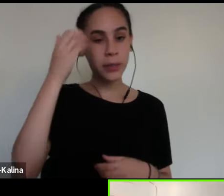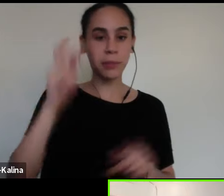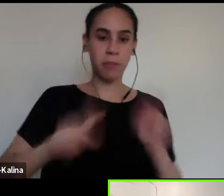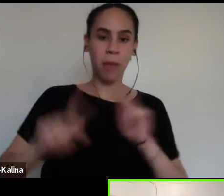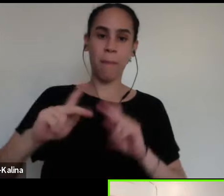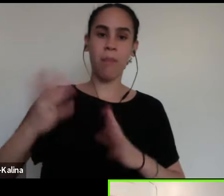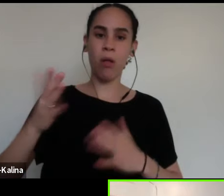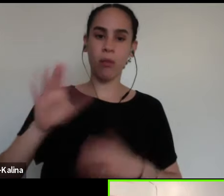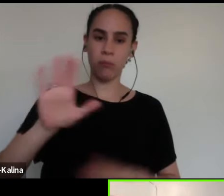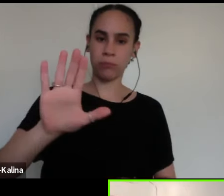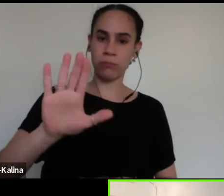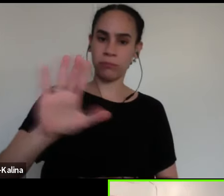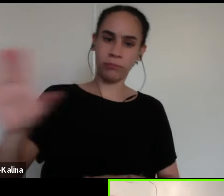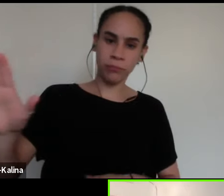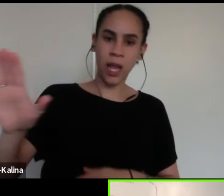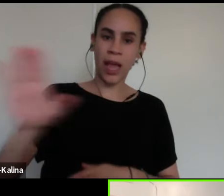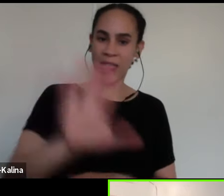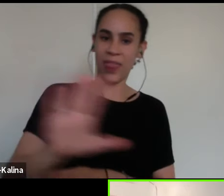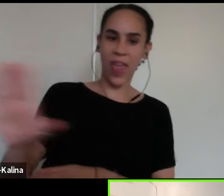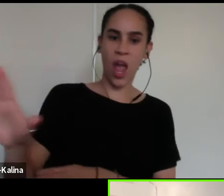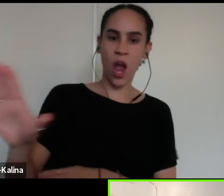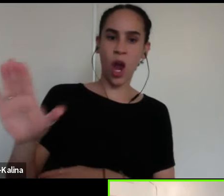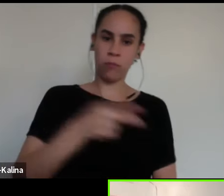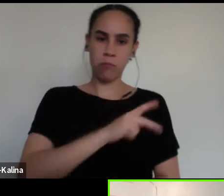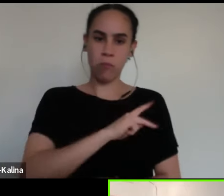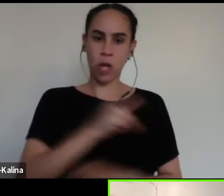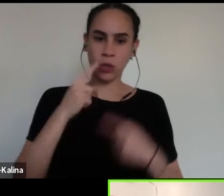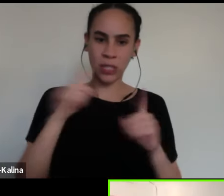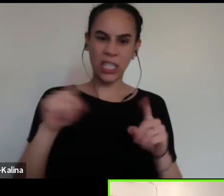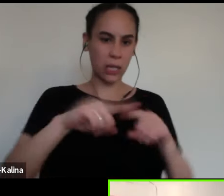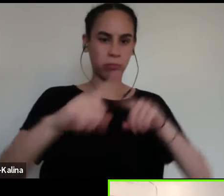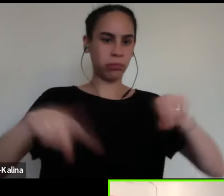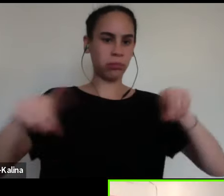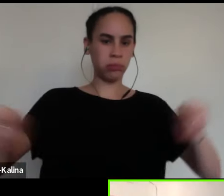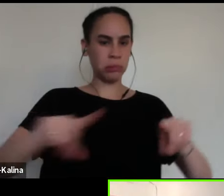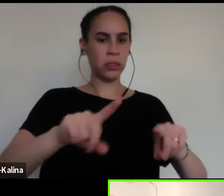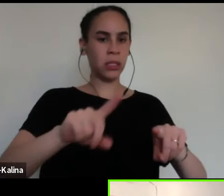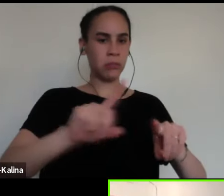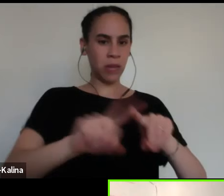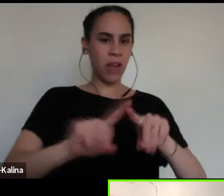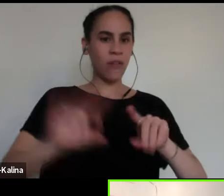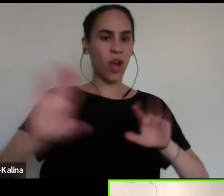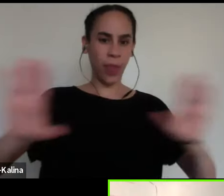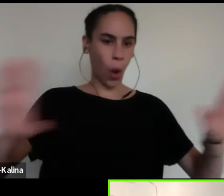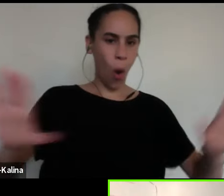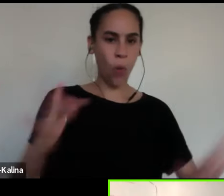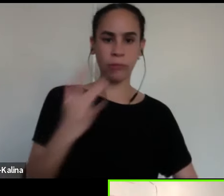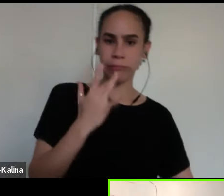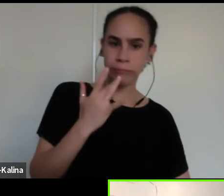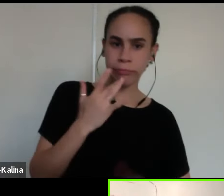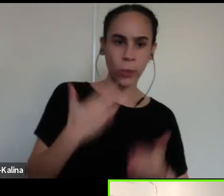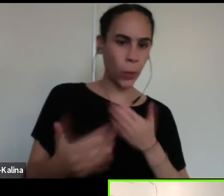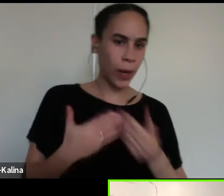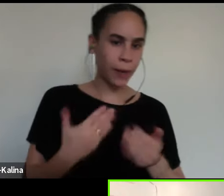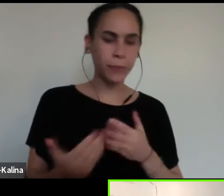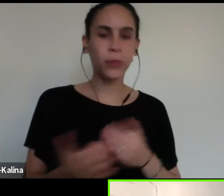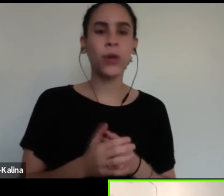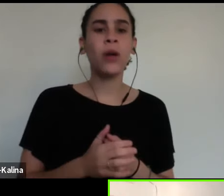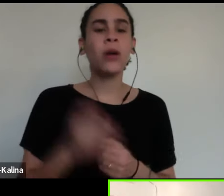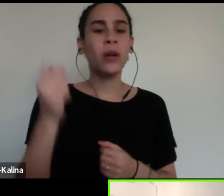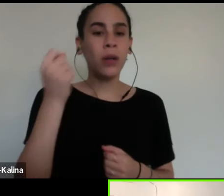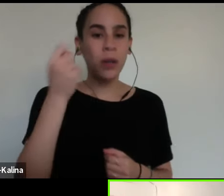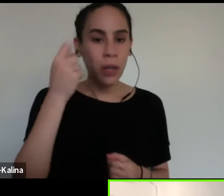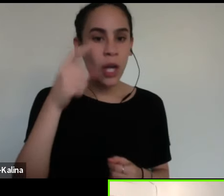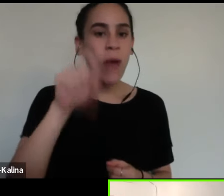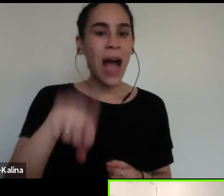to them, right? And it's going to be different for every person. They have their own flavor, but you have to meaningfully and